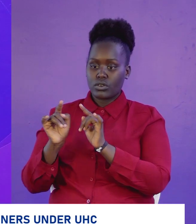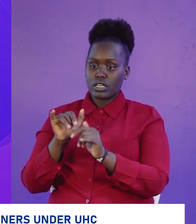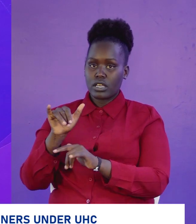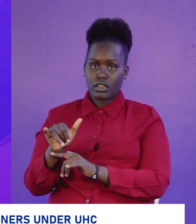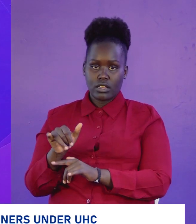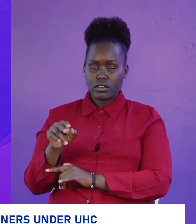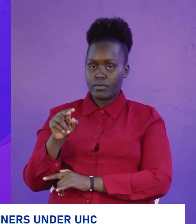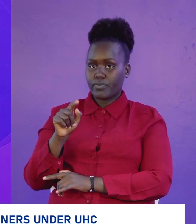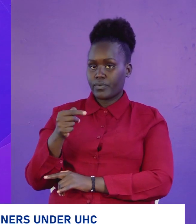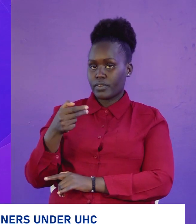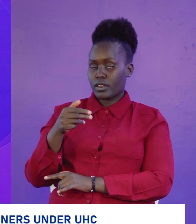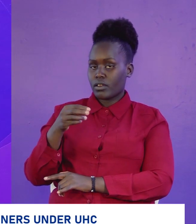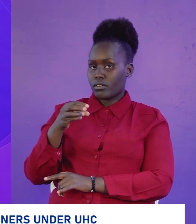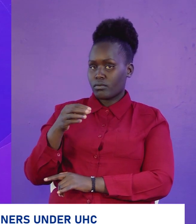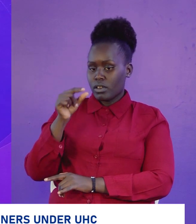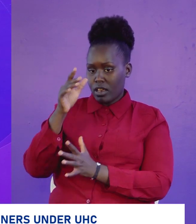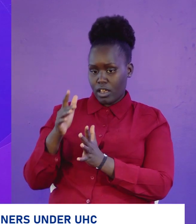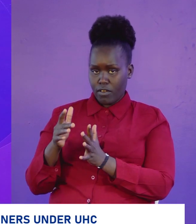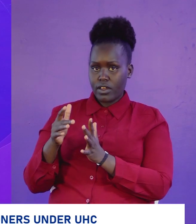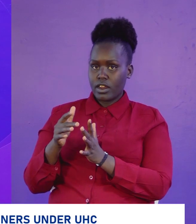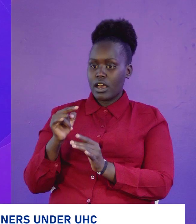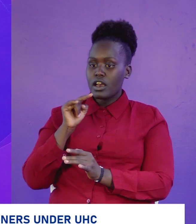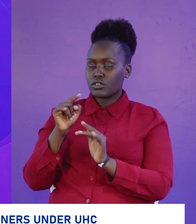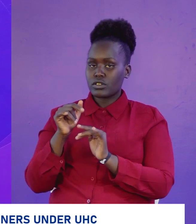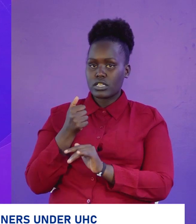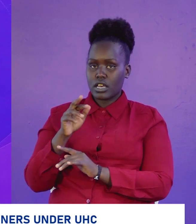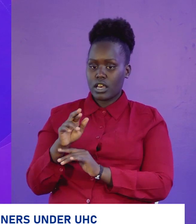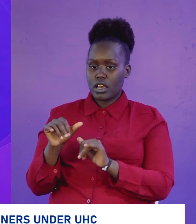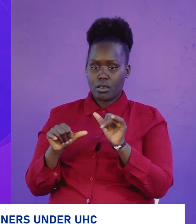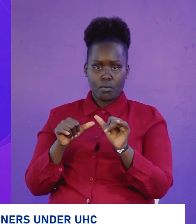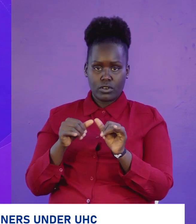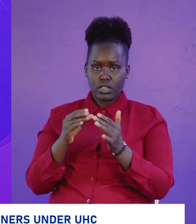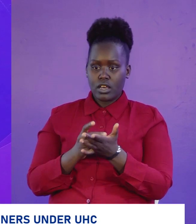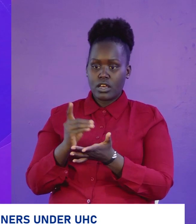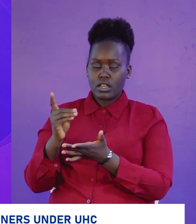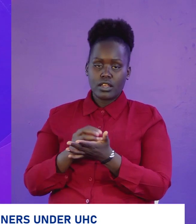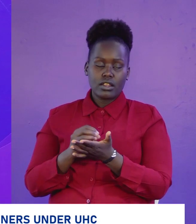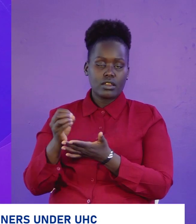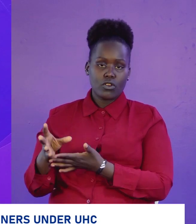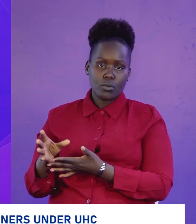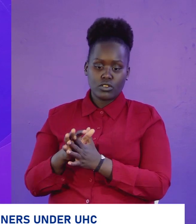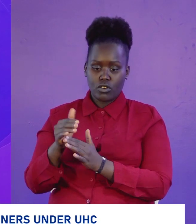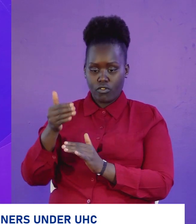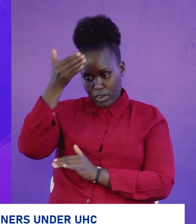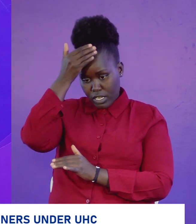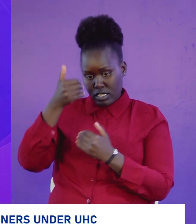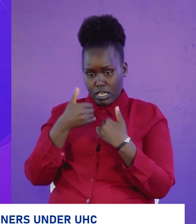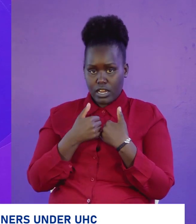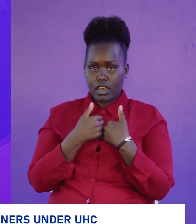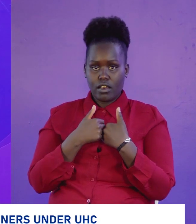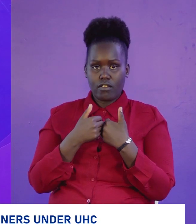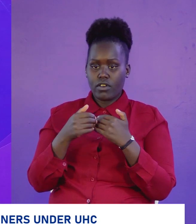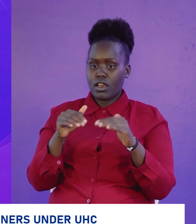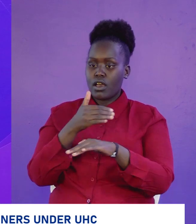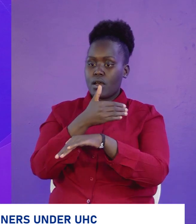Nithi Governor Muthoni Mukuki, accusing her of frustrating the deployment of nurses and creating unnecessary